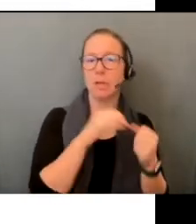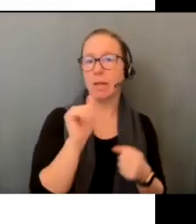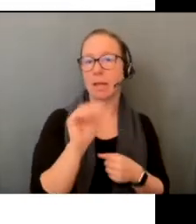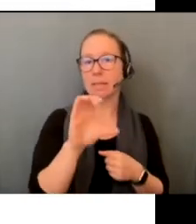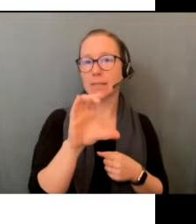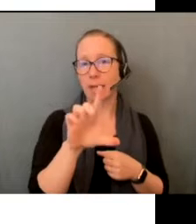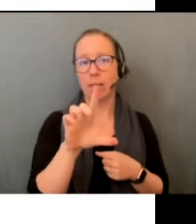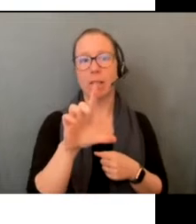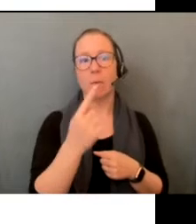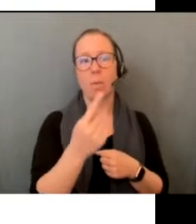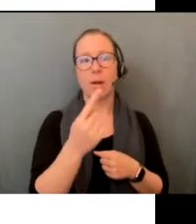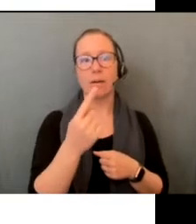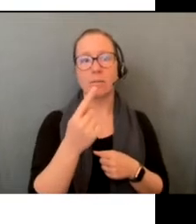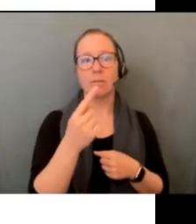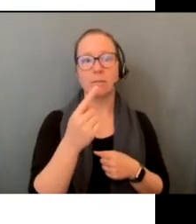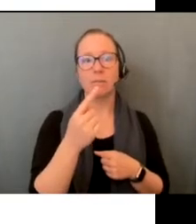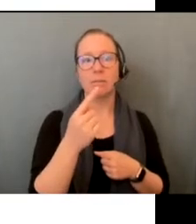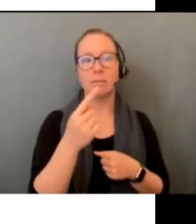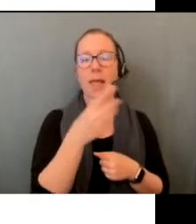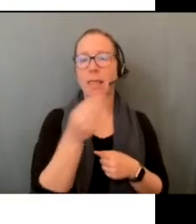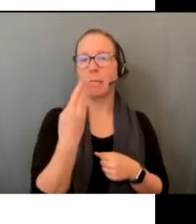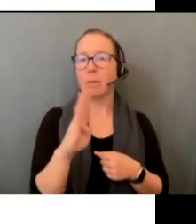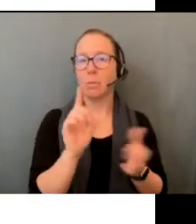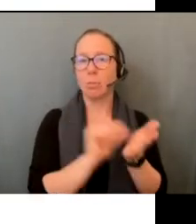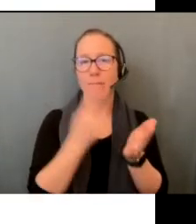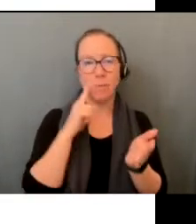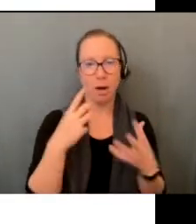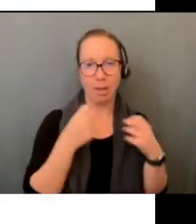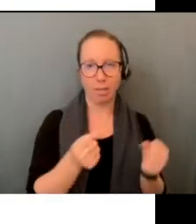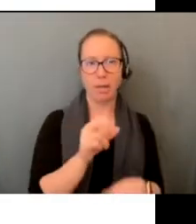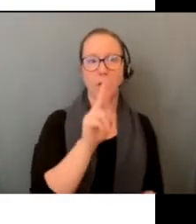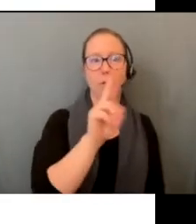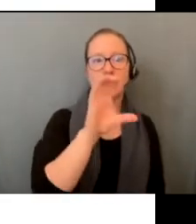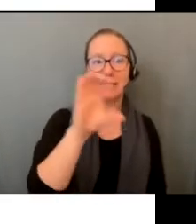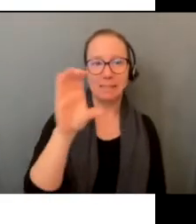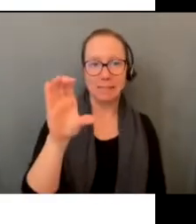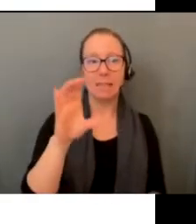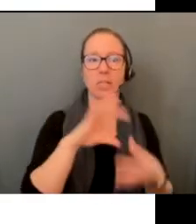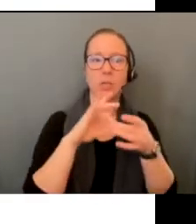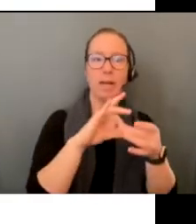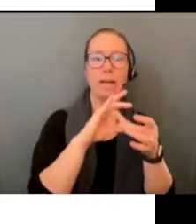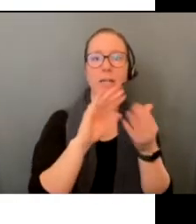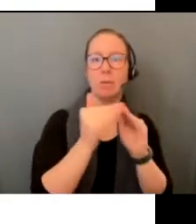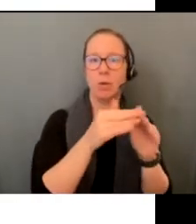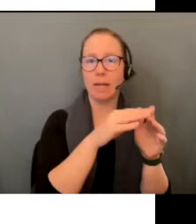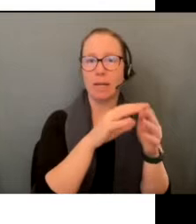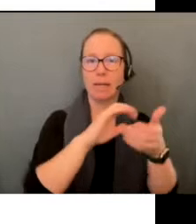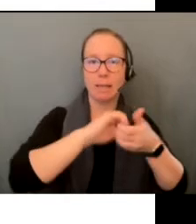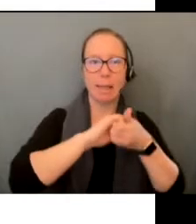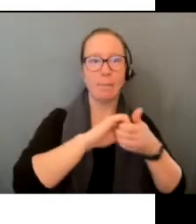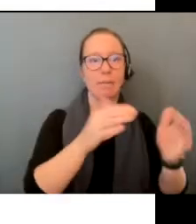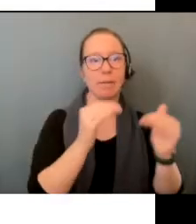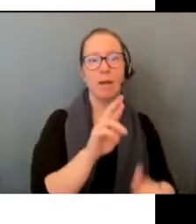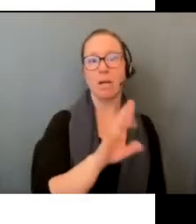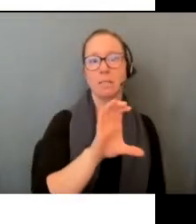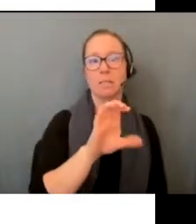OneCare, and the Blueprint for Health. So those were the UCC, or United Community Collaborative, and the RCPC, which